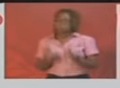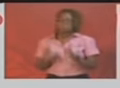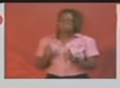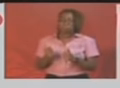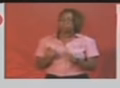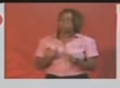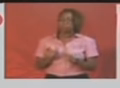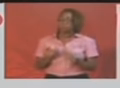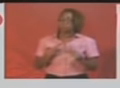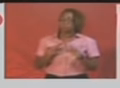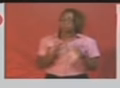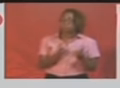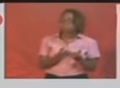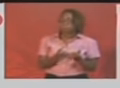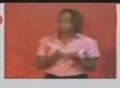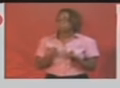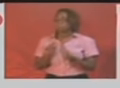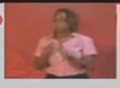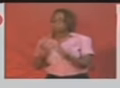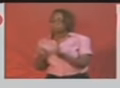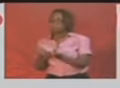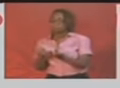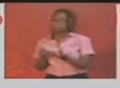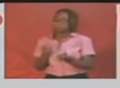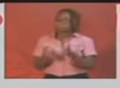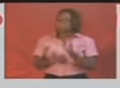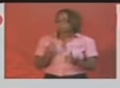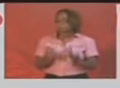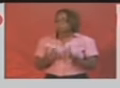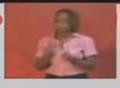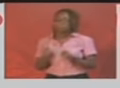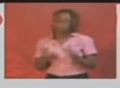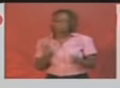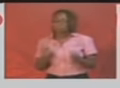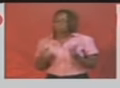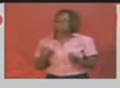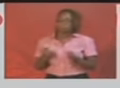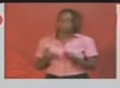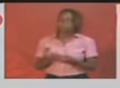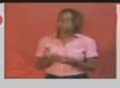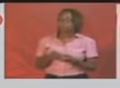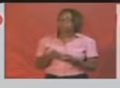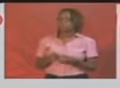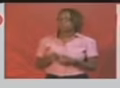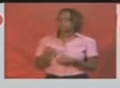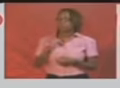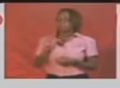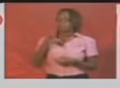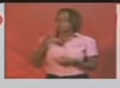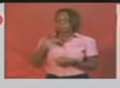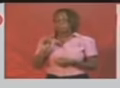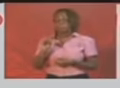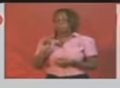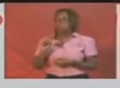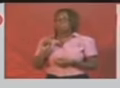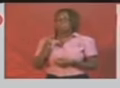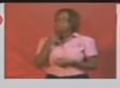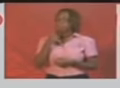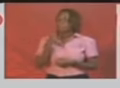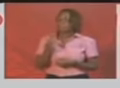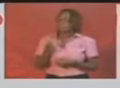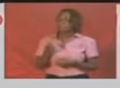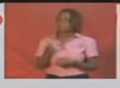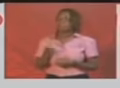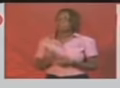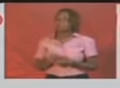For example, the Pfizer vaccine WHO has approved the guideline and sent out recommendations for use, and they have said